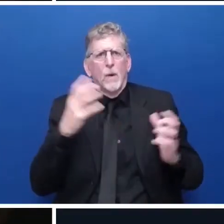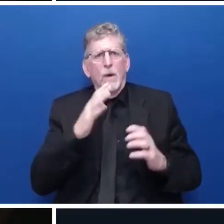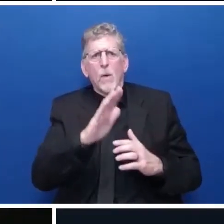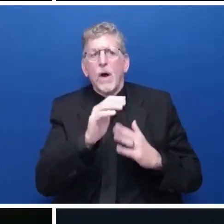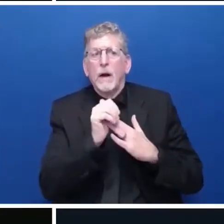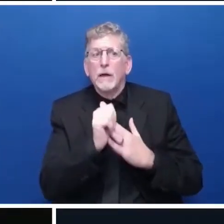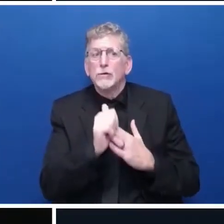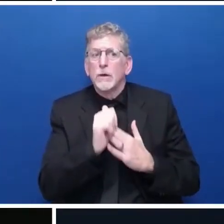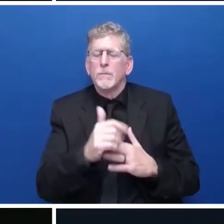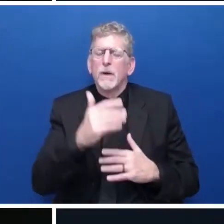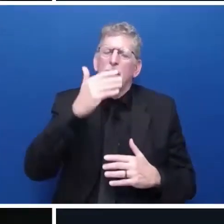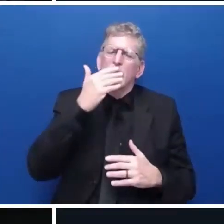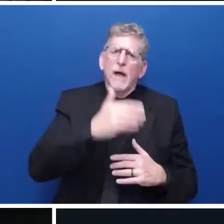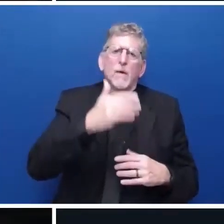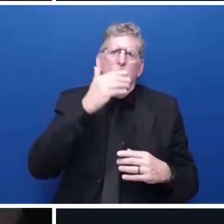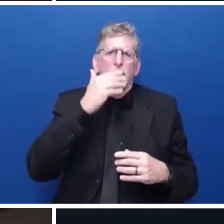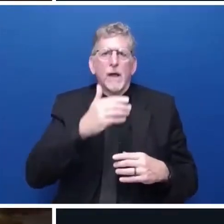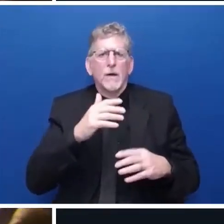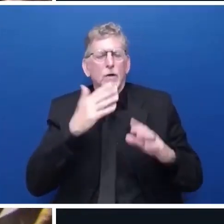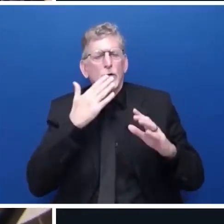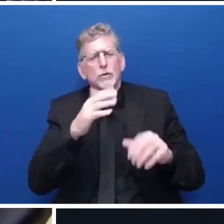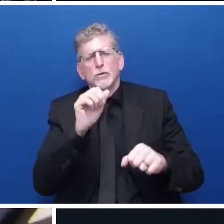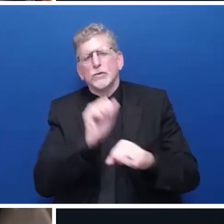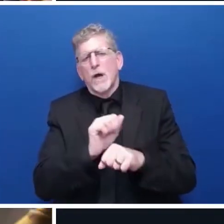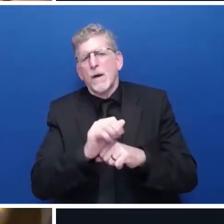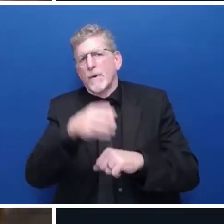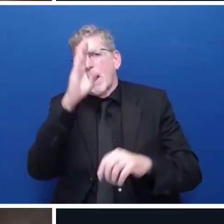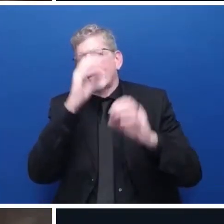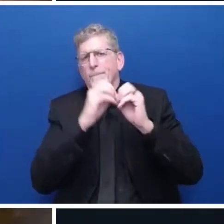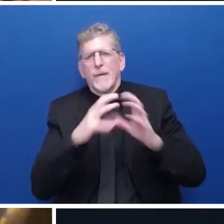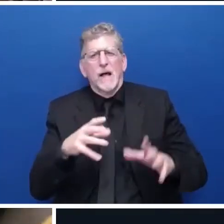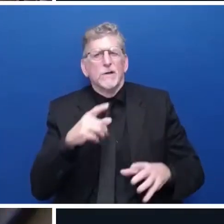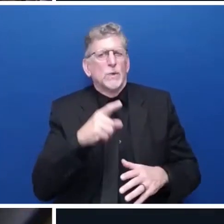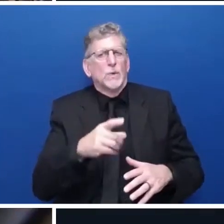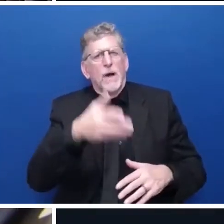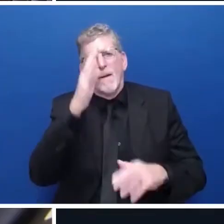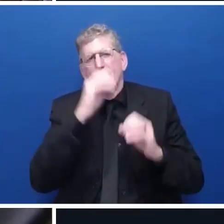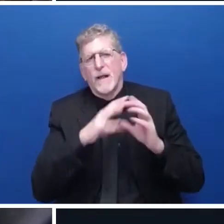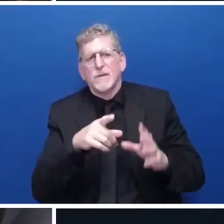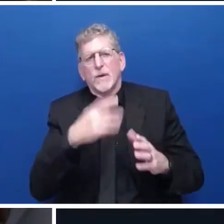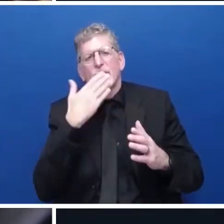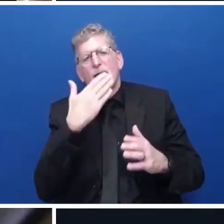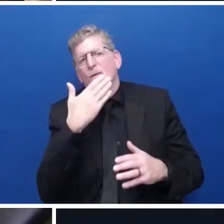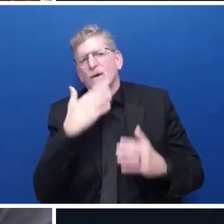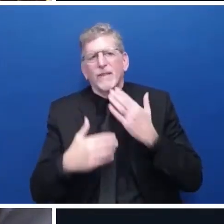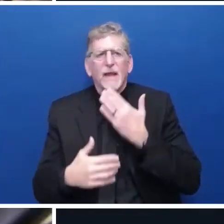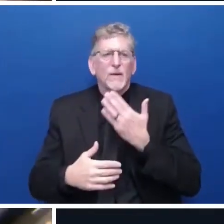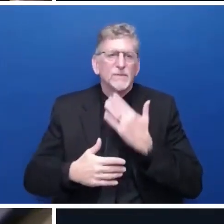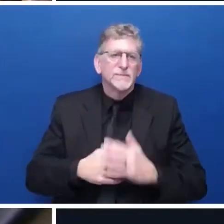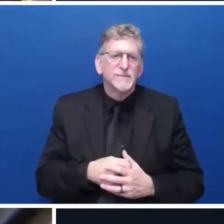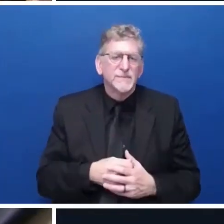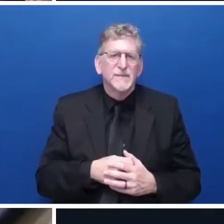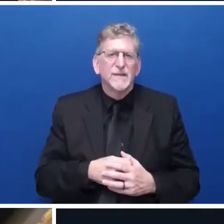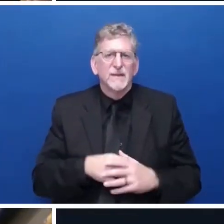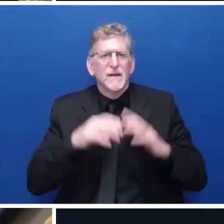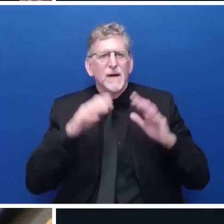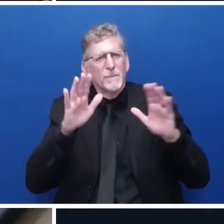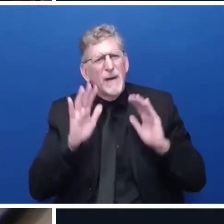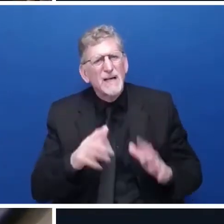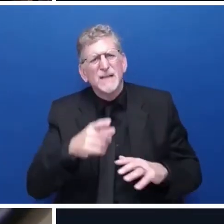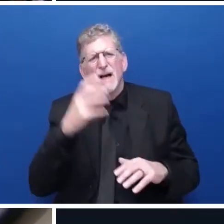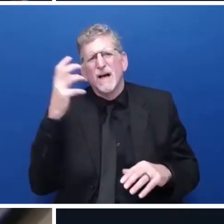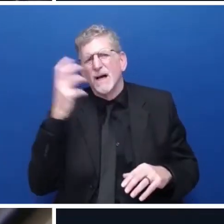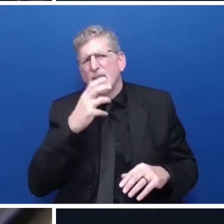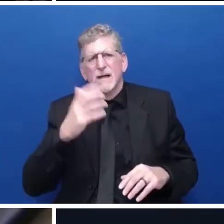done. God bless you. God bless you, sir. Thank you, fellas. No best speech yet. Fantastic. That's a big statement coming from you